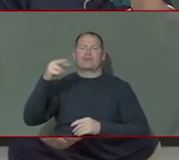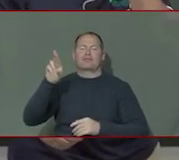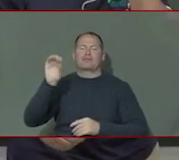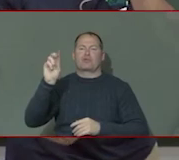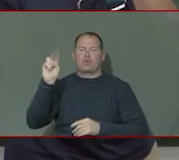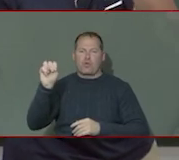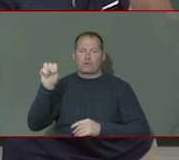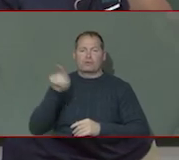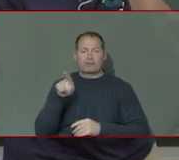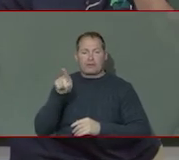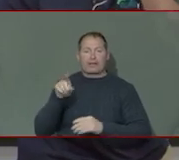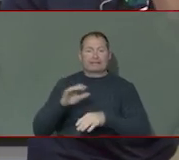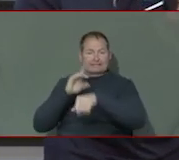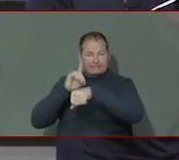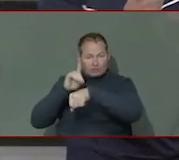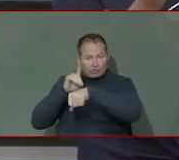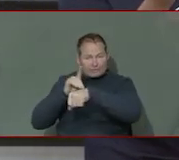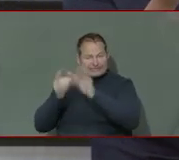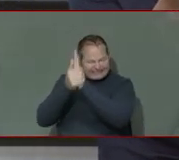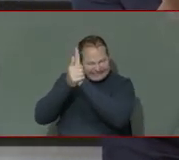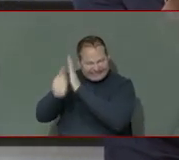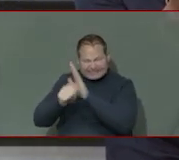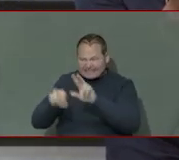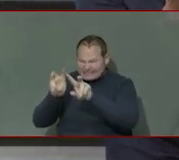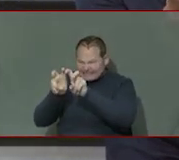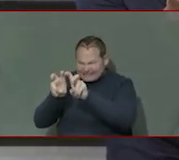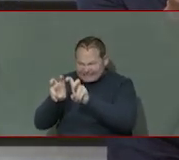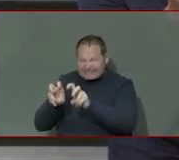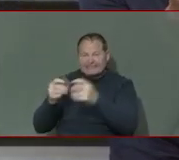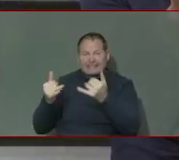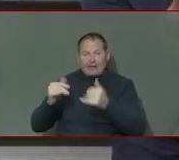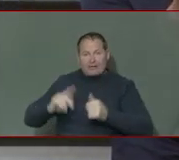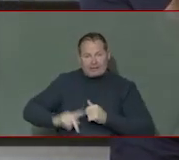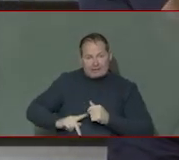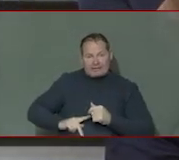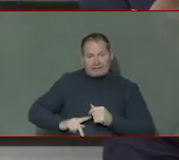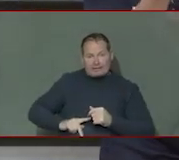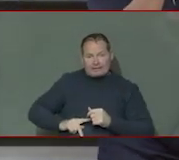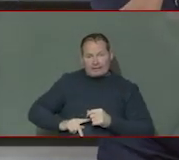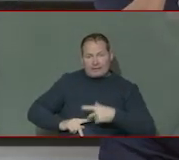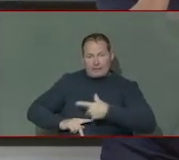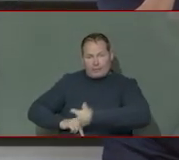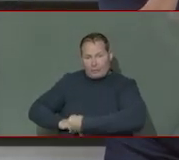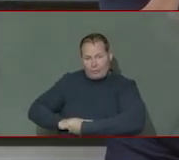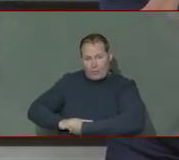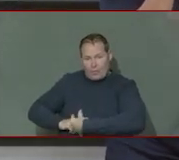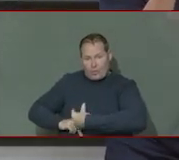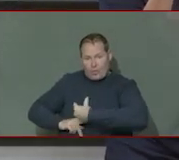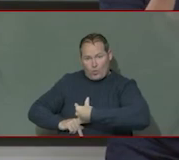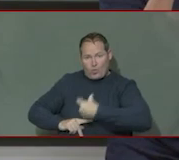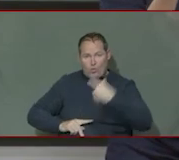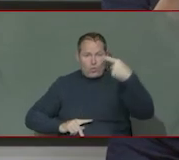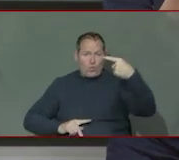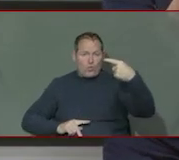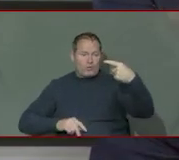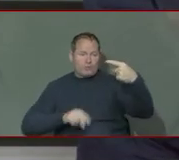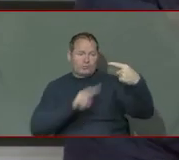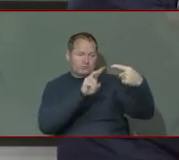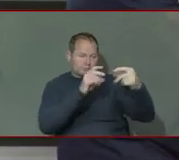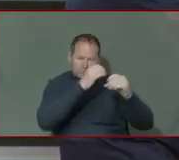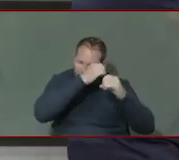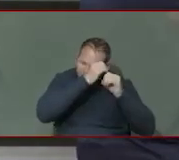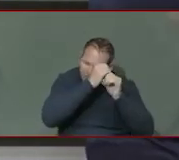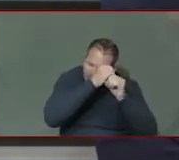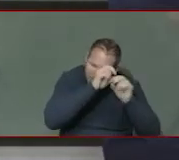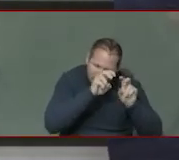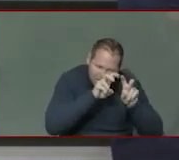kidney biopsy. They remove with a needle from inside the kidney some tissue. Then they look under a microscope, and